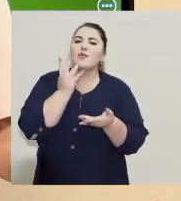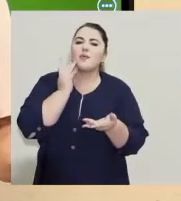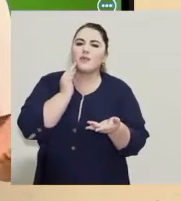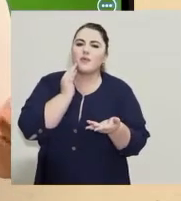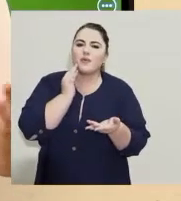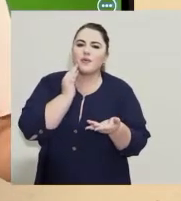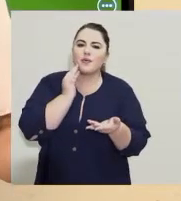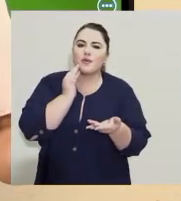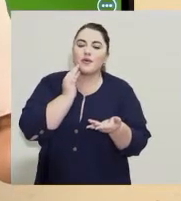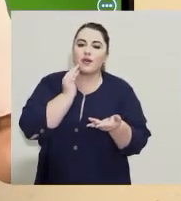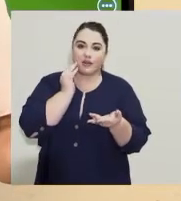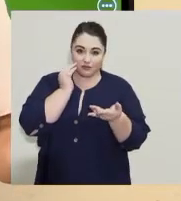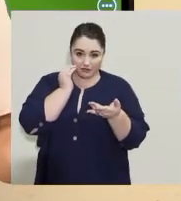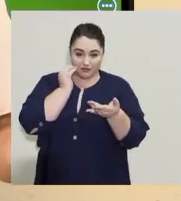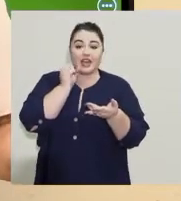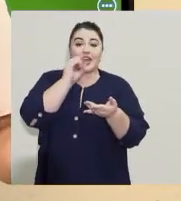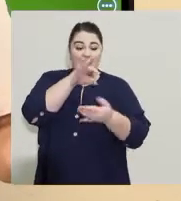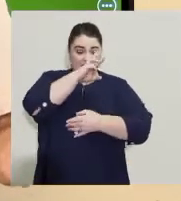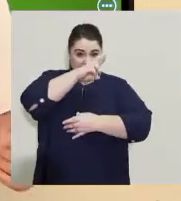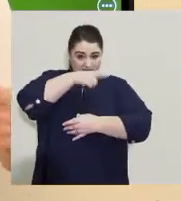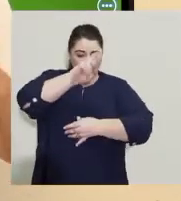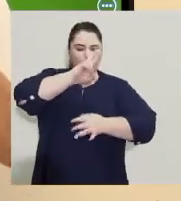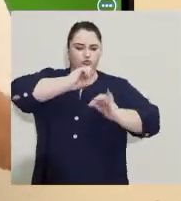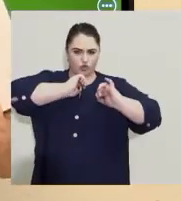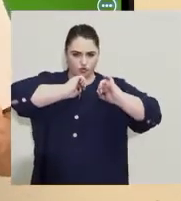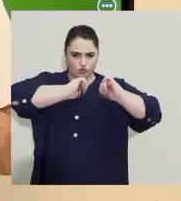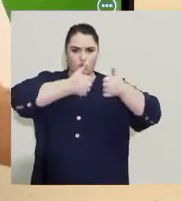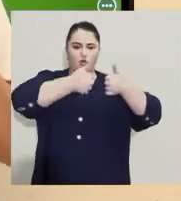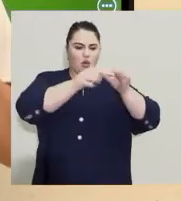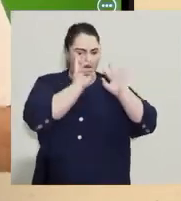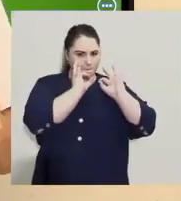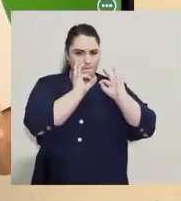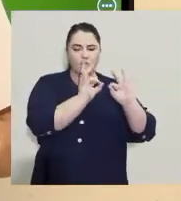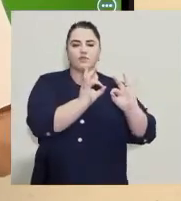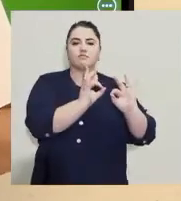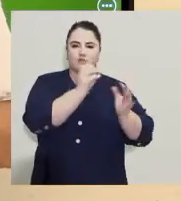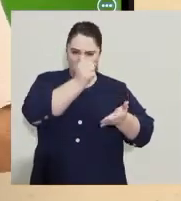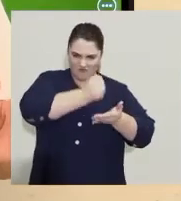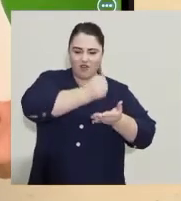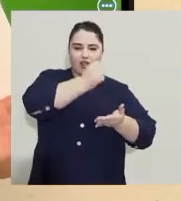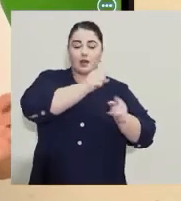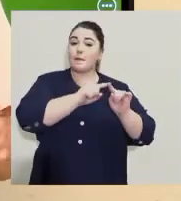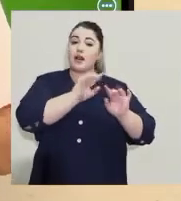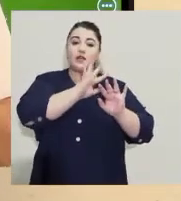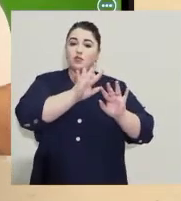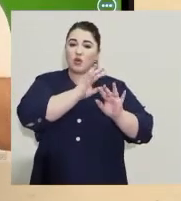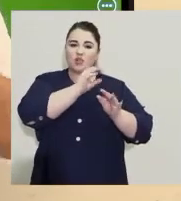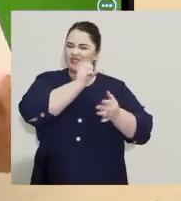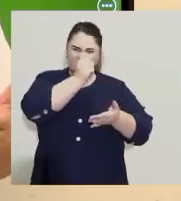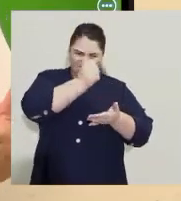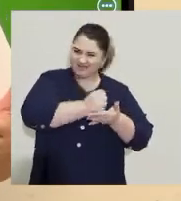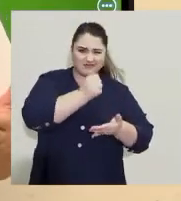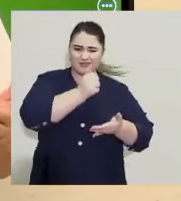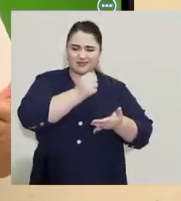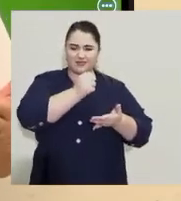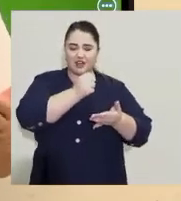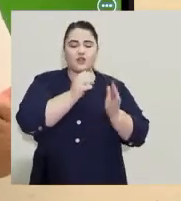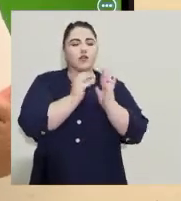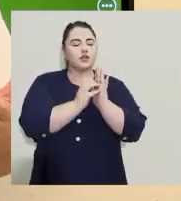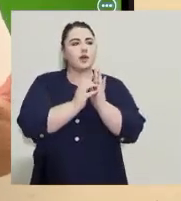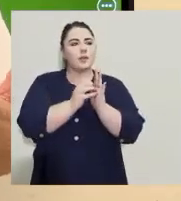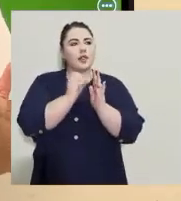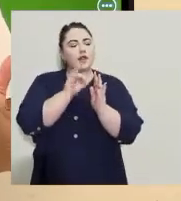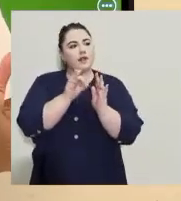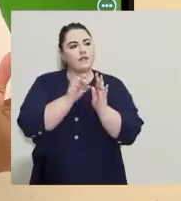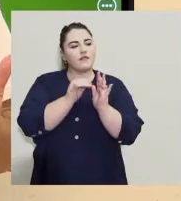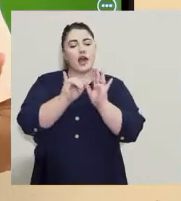is something valid? Isn't it when it's right, it's good, it's perfect? If something is invalid, it's like, let's